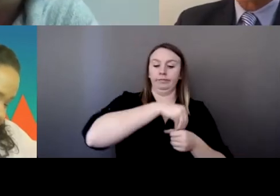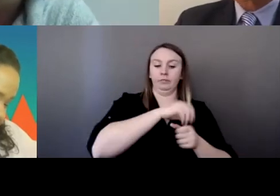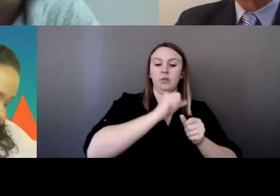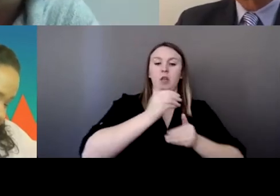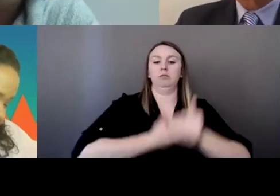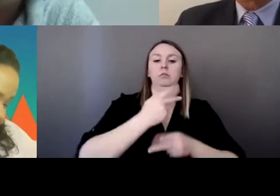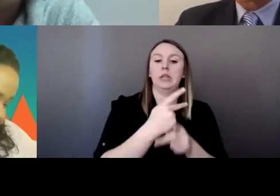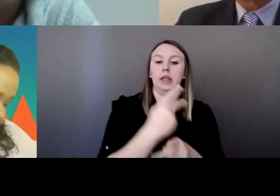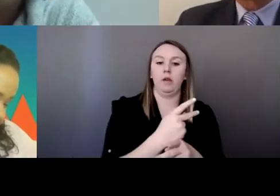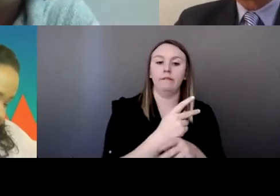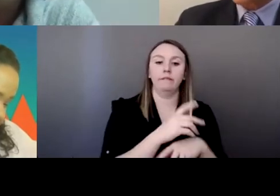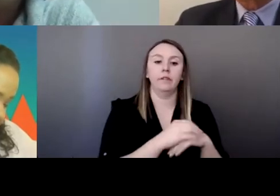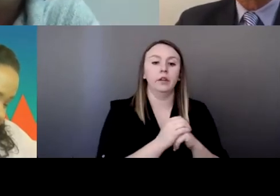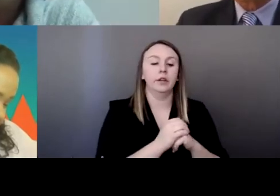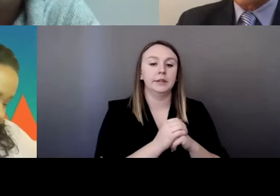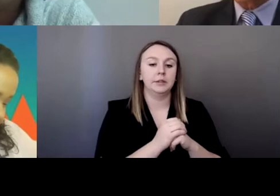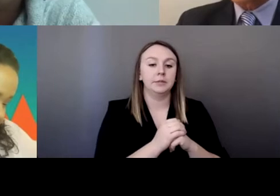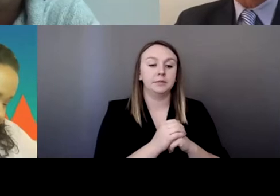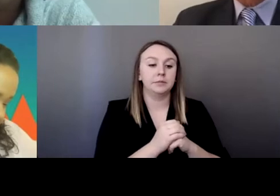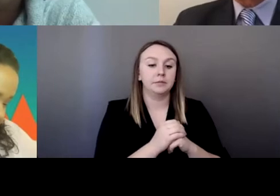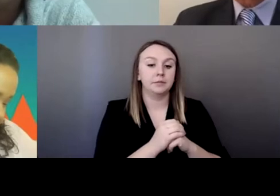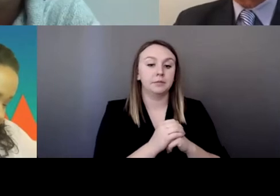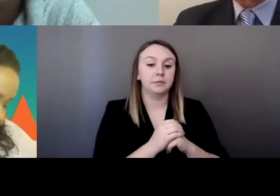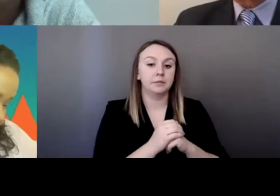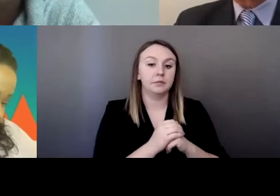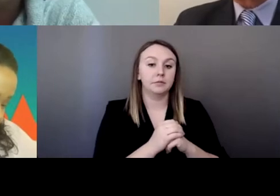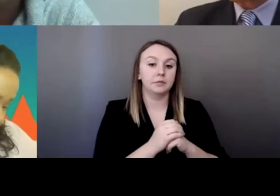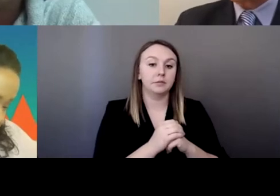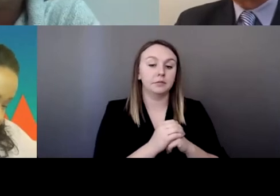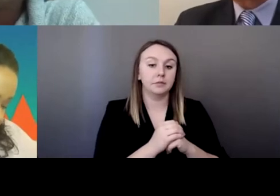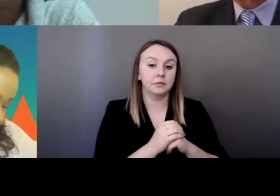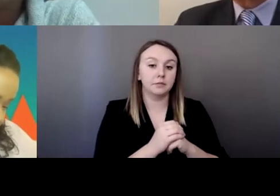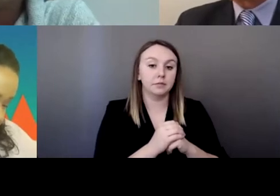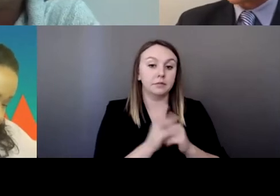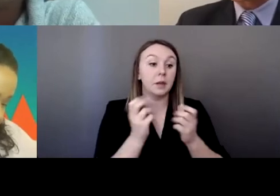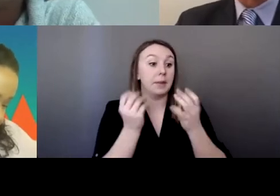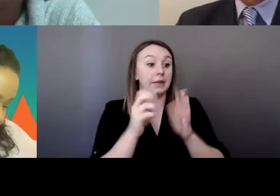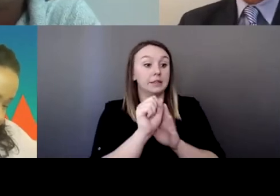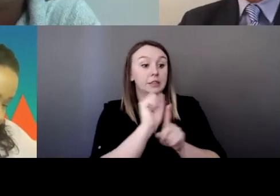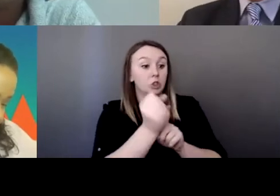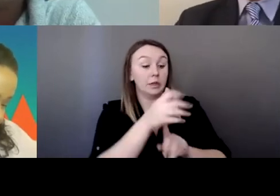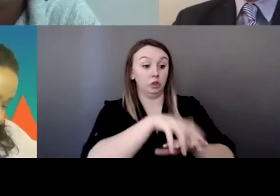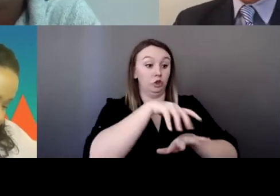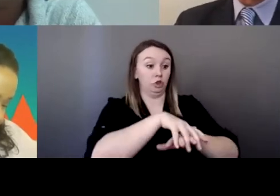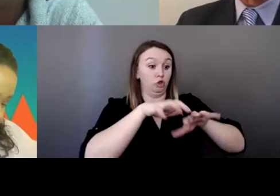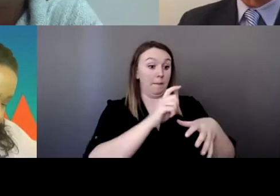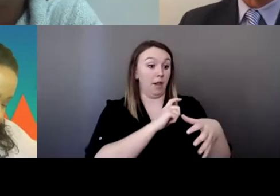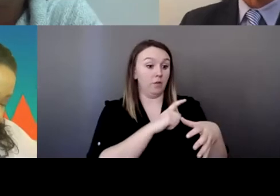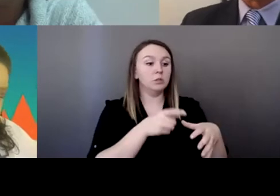many cases, tribes may not have something, or tribal law enforcement may not have something in place, and